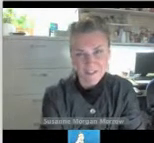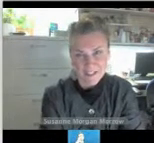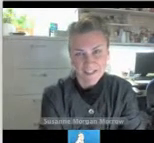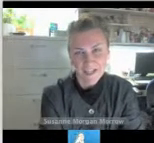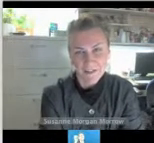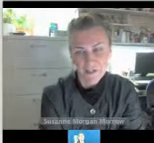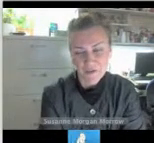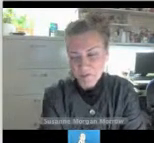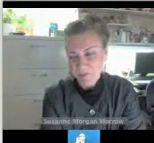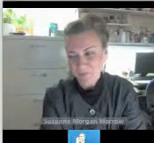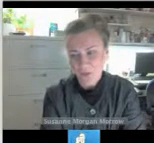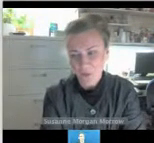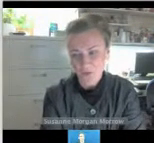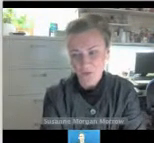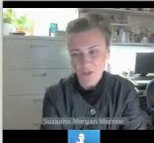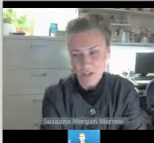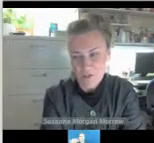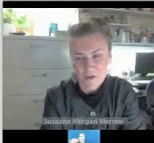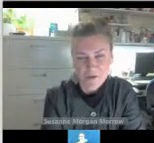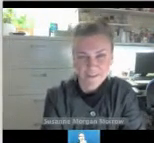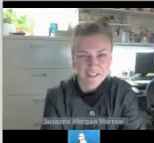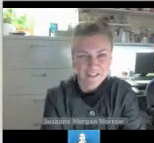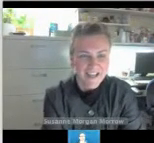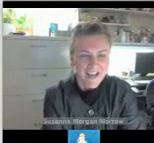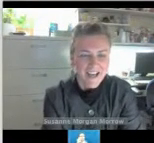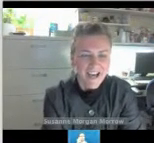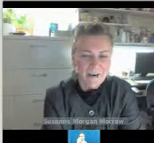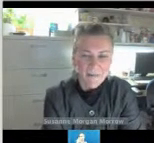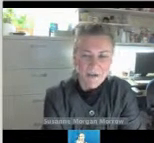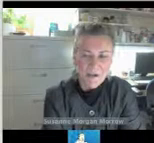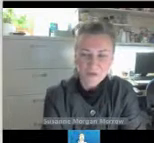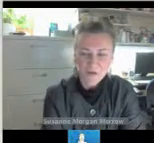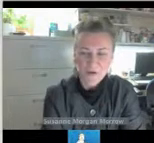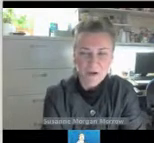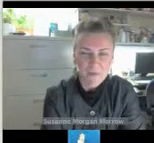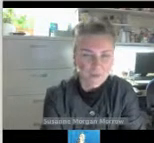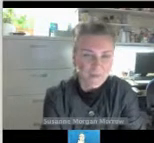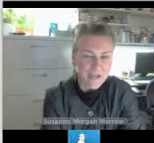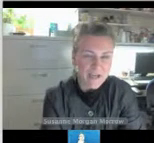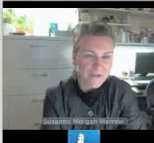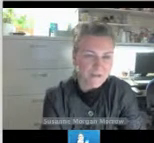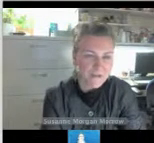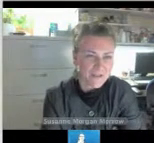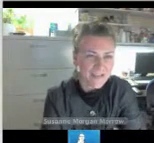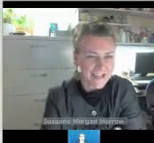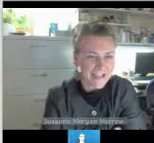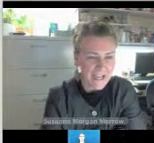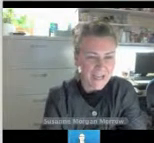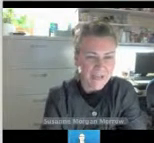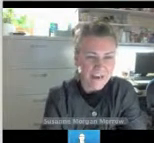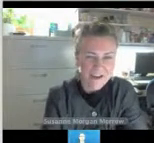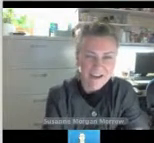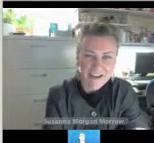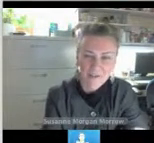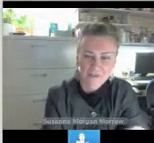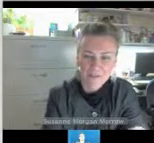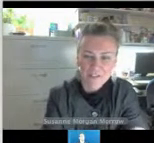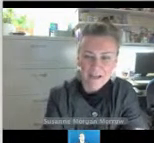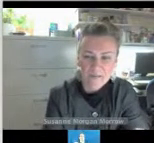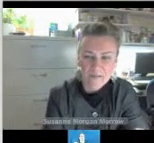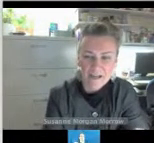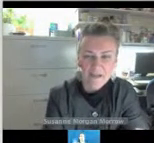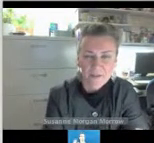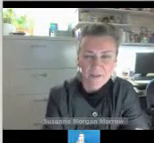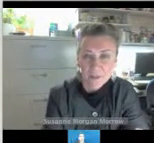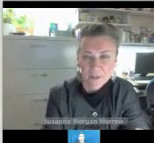across technology, but the world is changing around us. So I'm thrilled to be here, and I want to thank Carrie and the folks